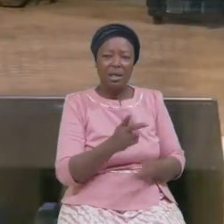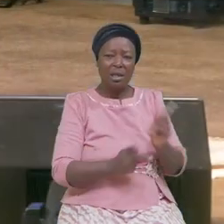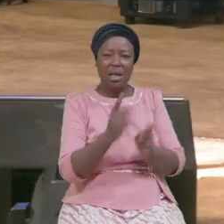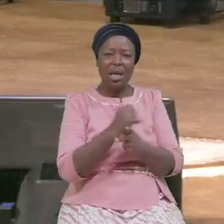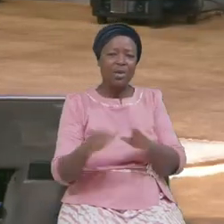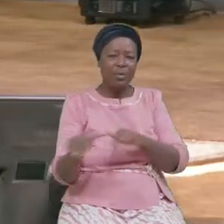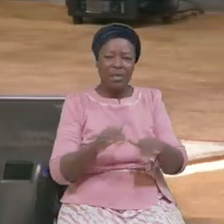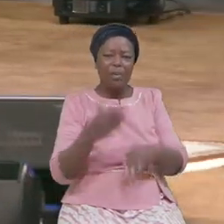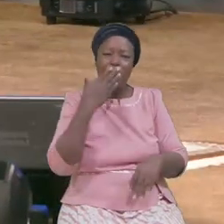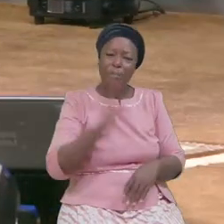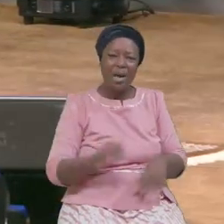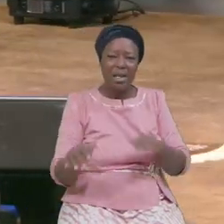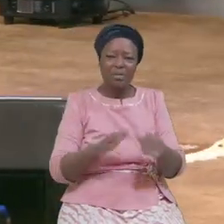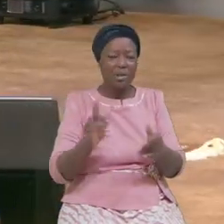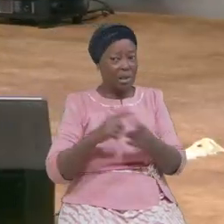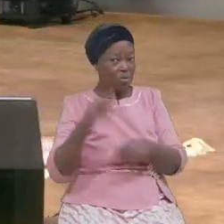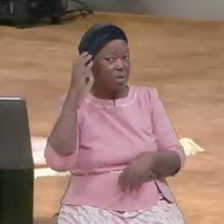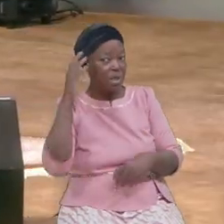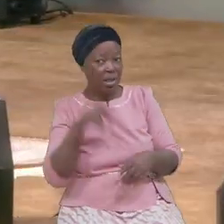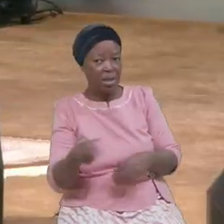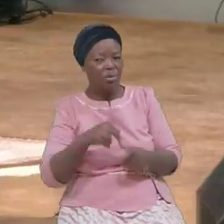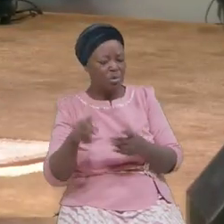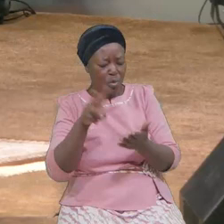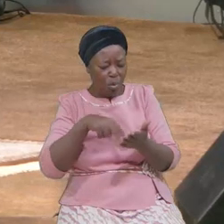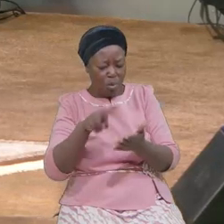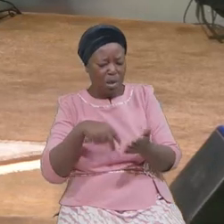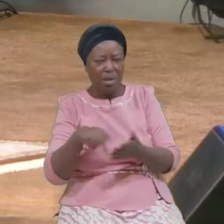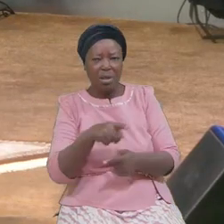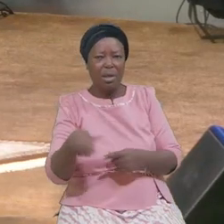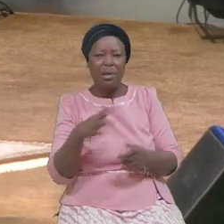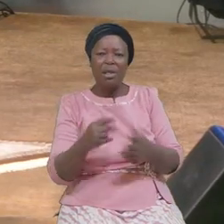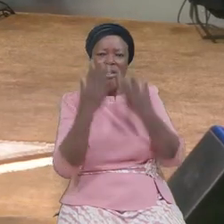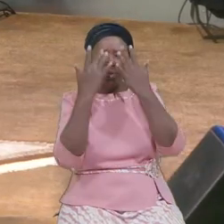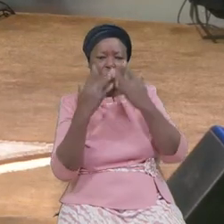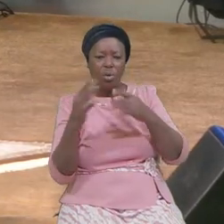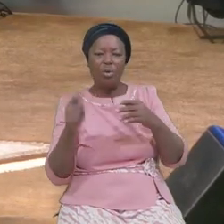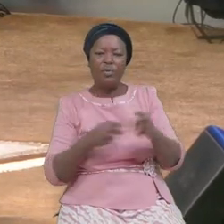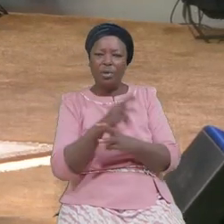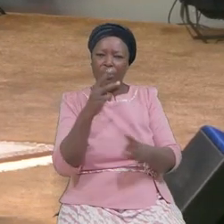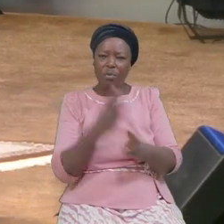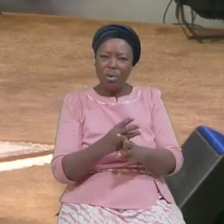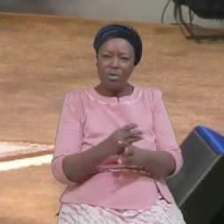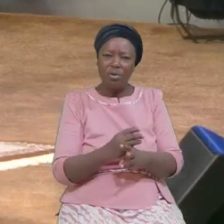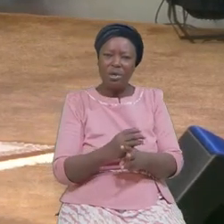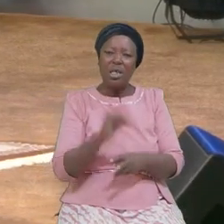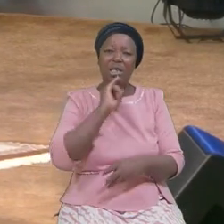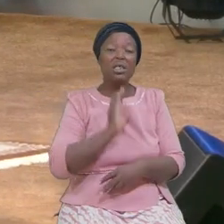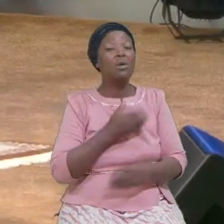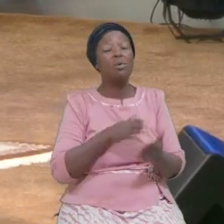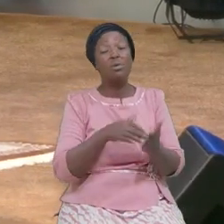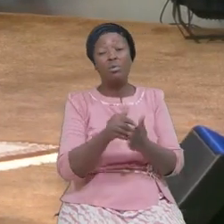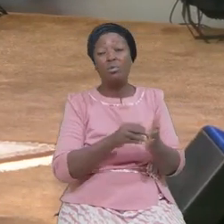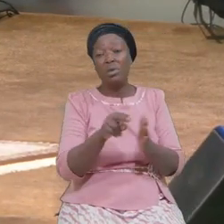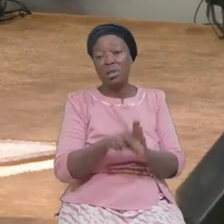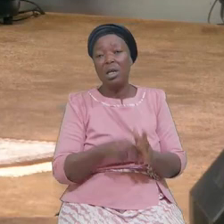bad activities, you hear them, you read them, the sorrow of the world is a weakness.